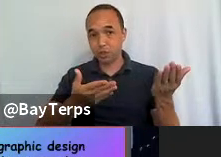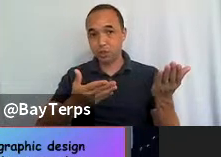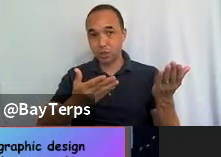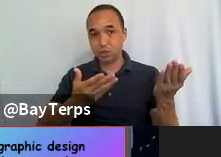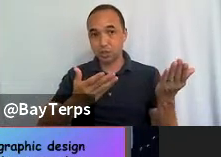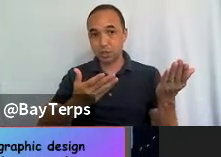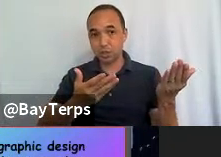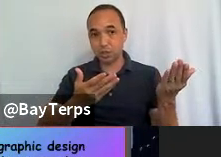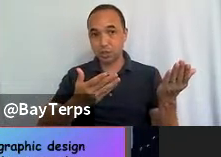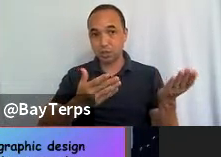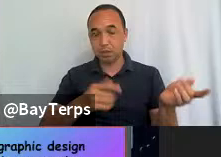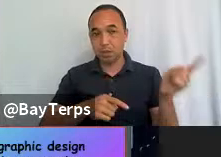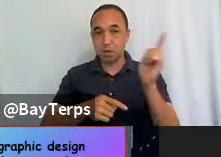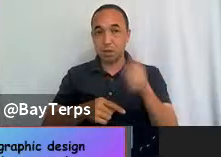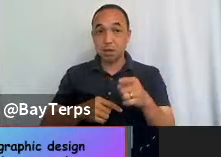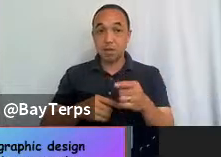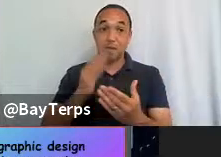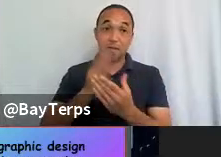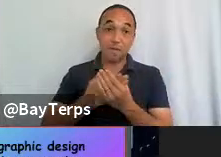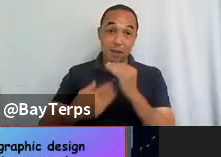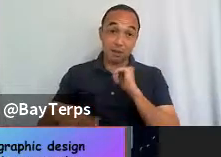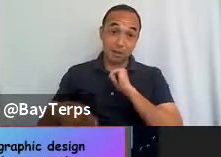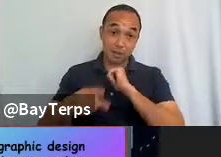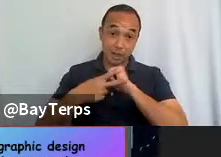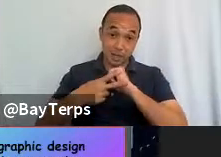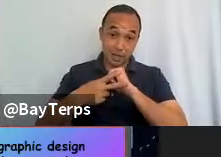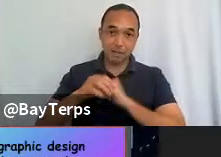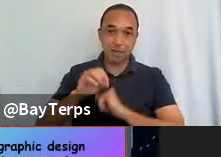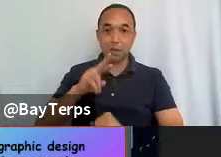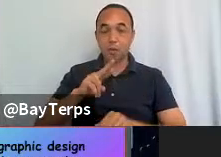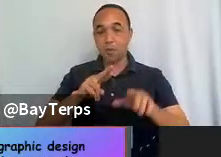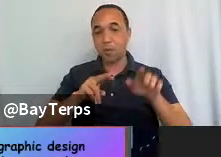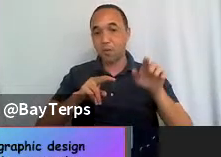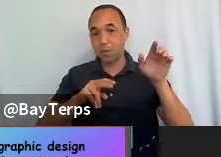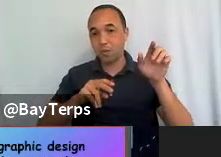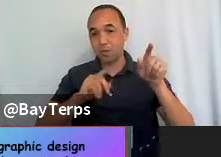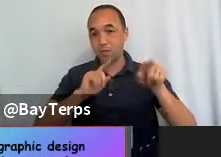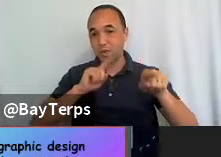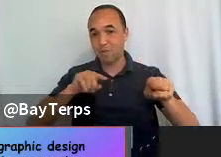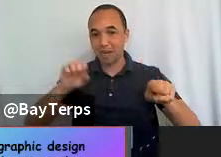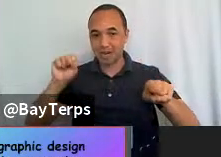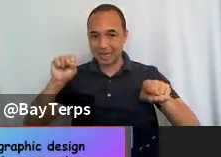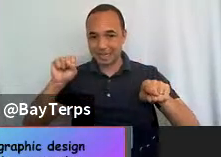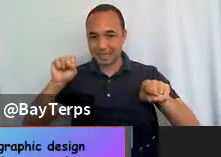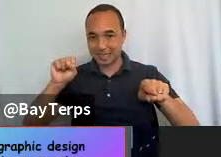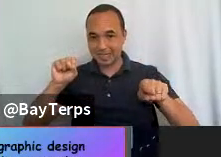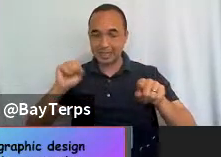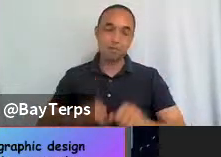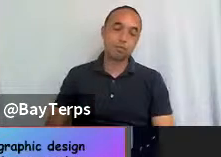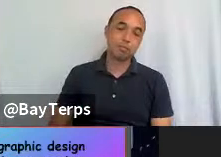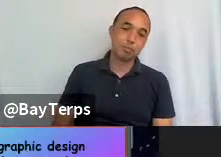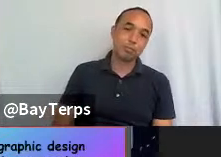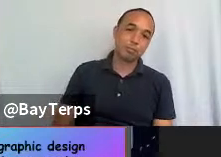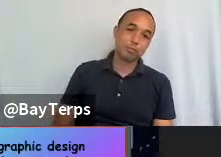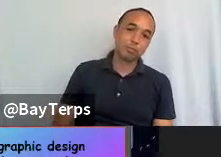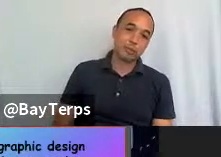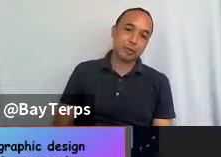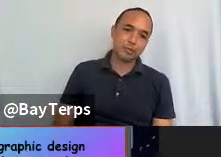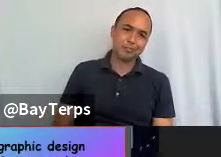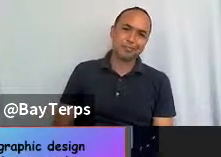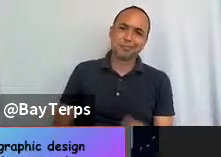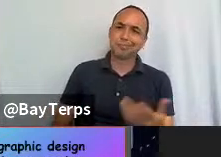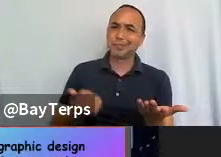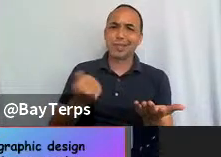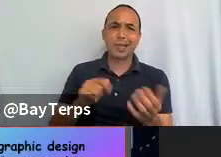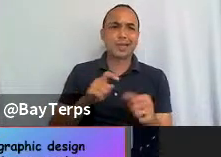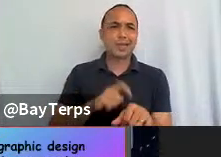here and saying file save or doing the Command S shortcut, just whenever you think about it, once